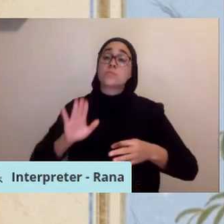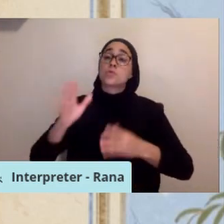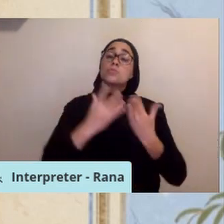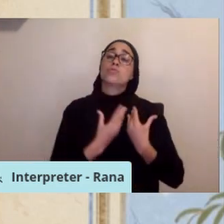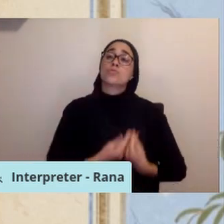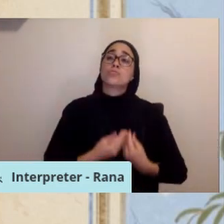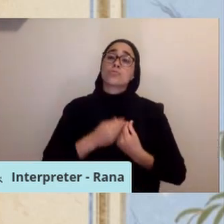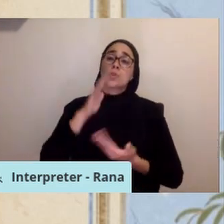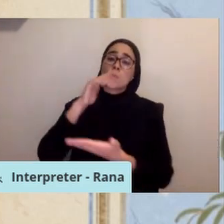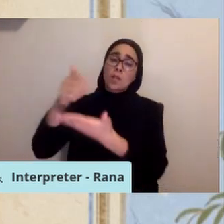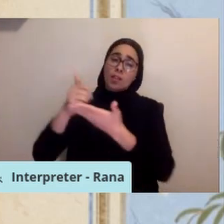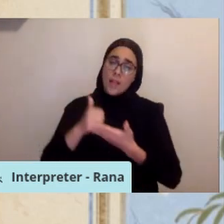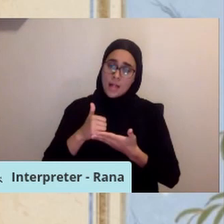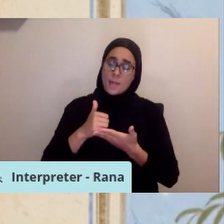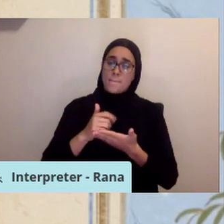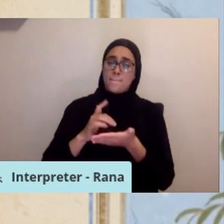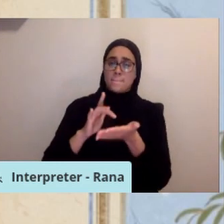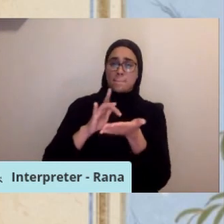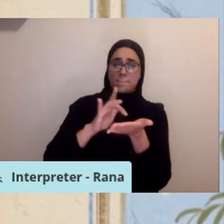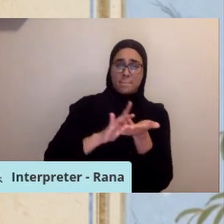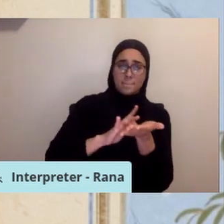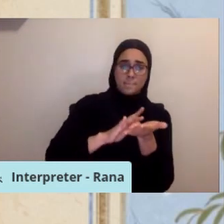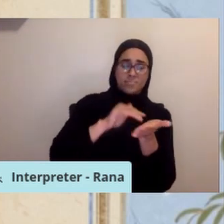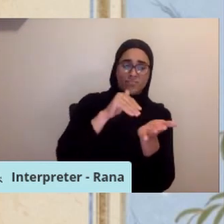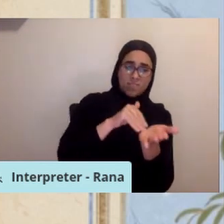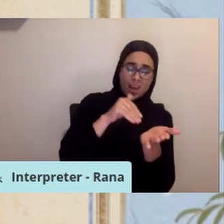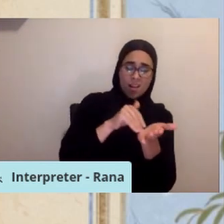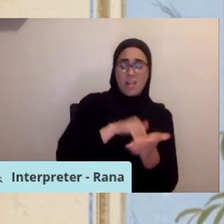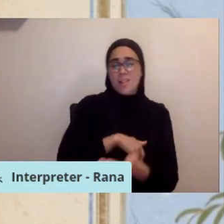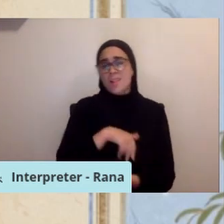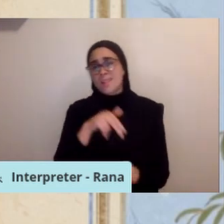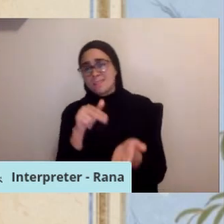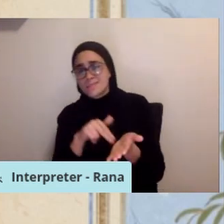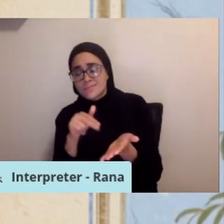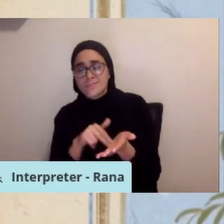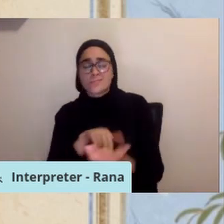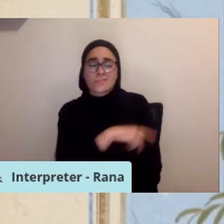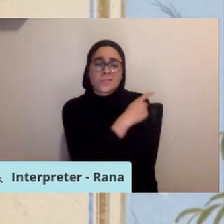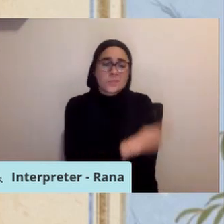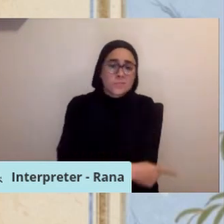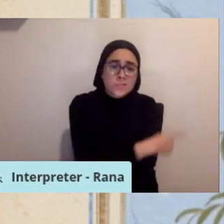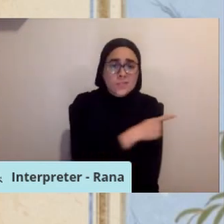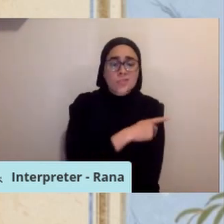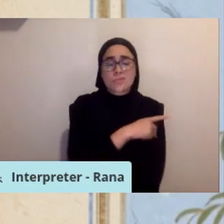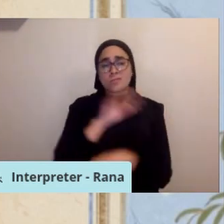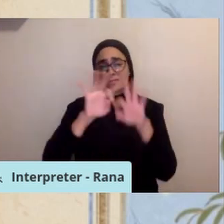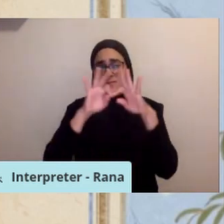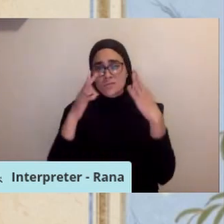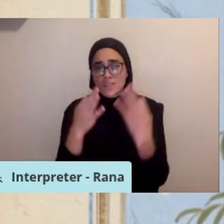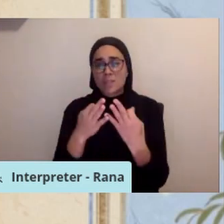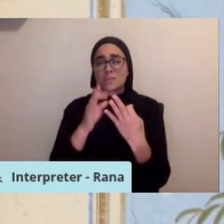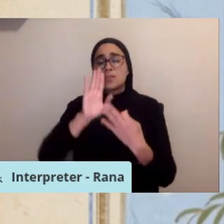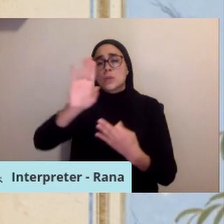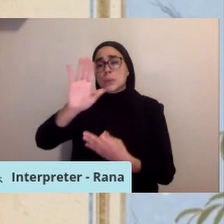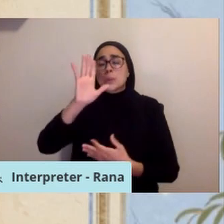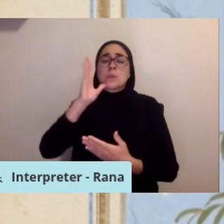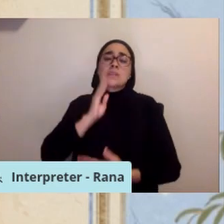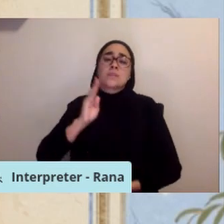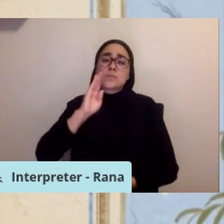healthcare professionals, patients, families, and parents,